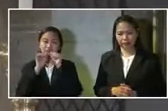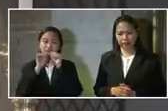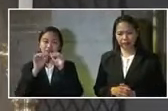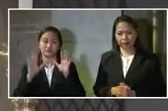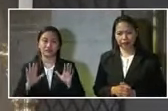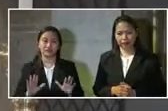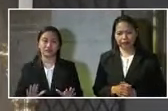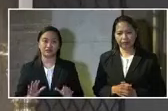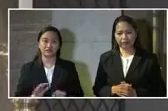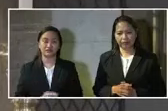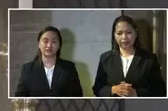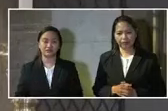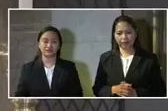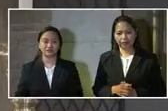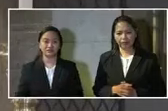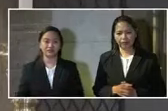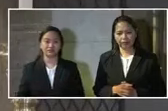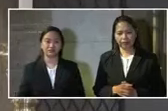blessing.